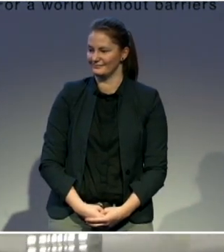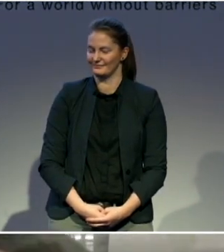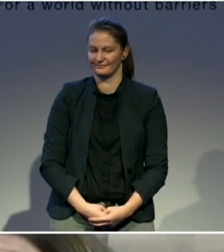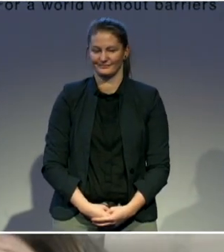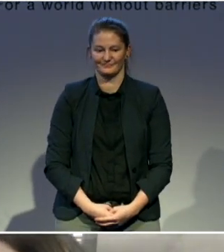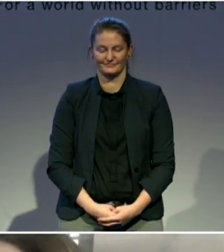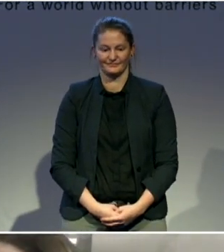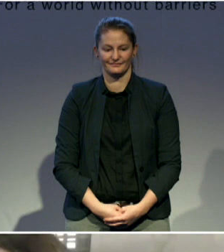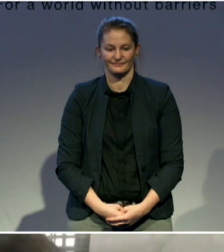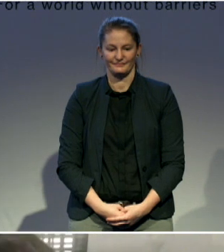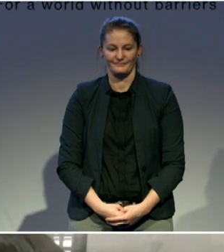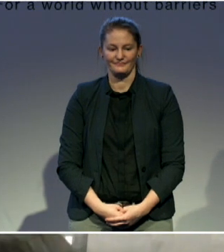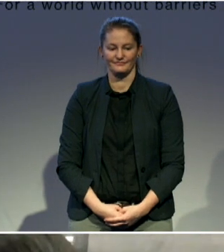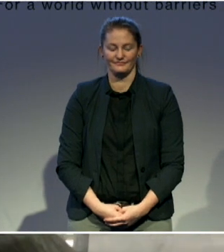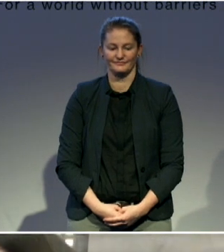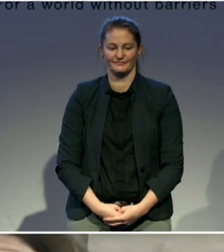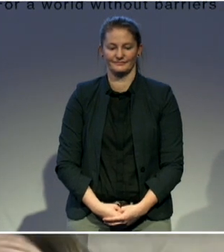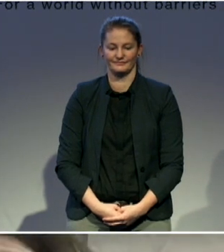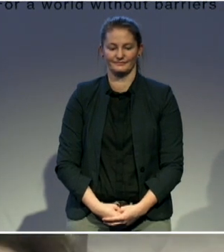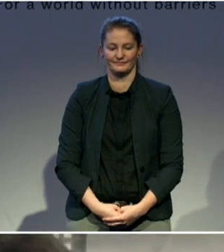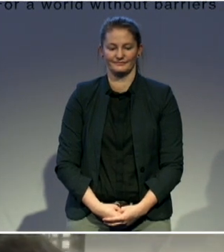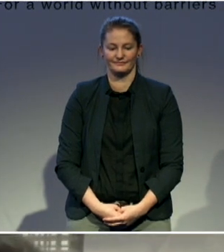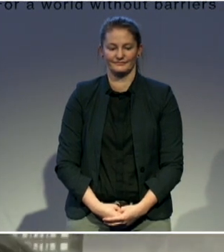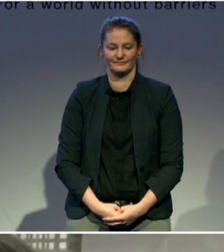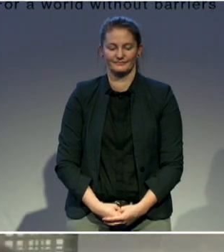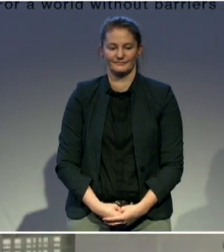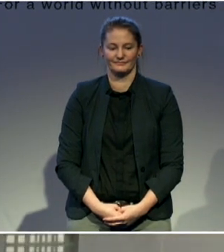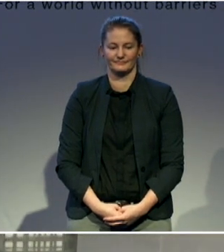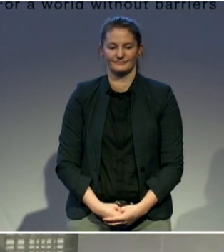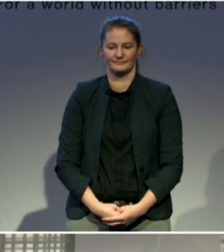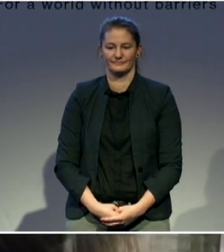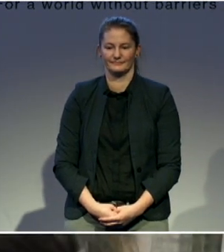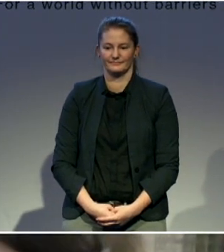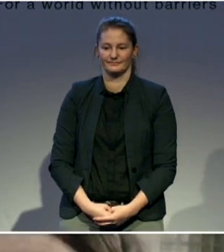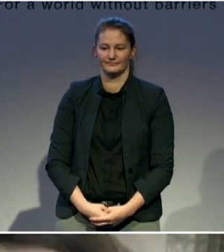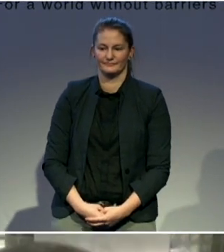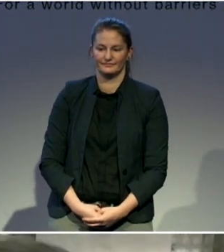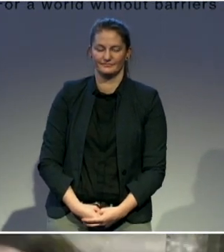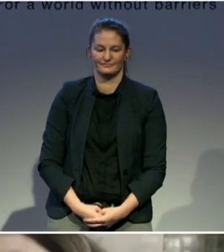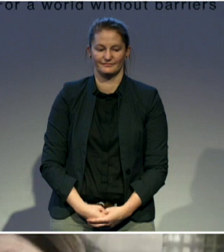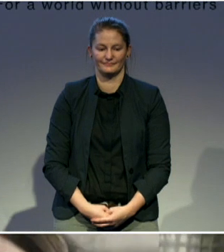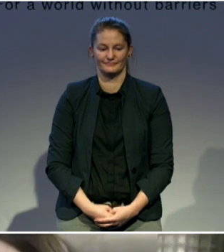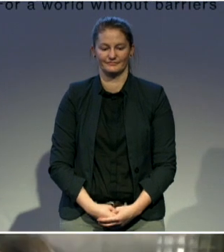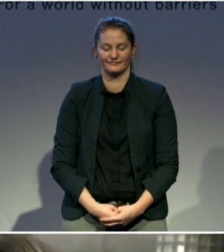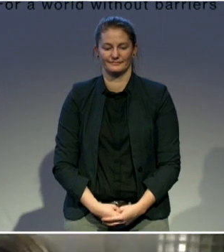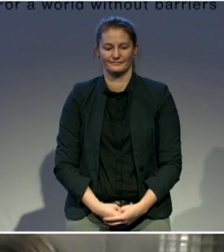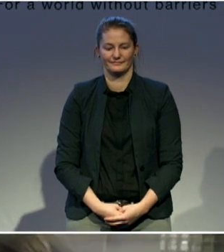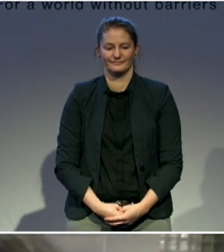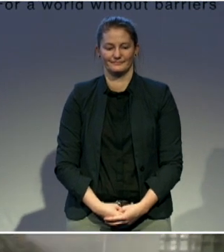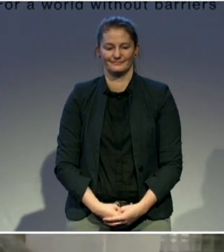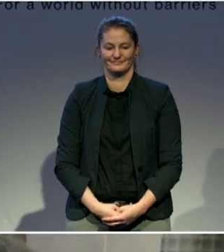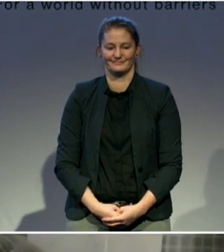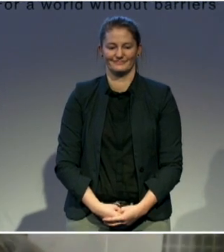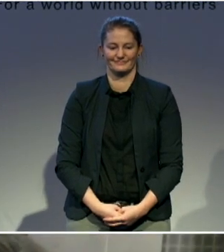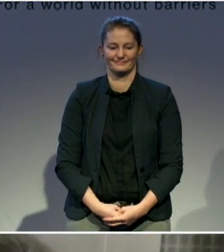which gets me to the express train, was broken when I pulled up to it. So I stayed in this station